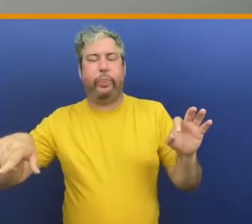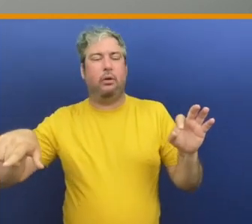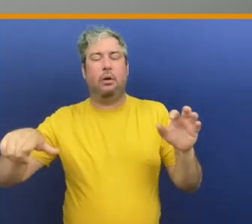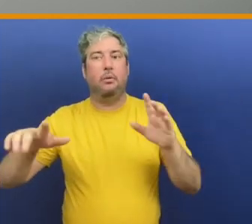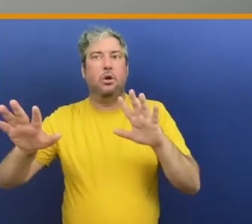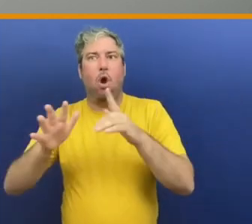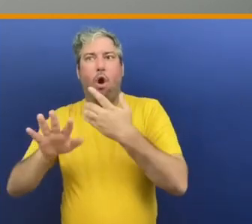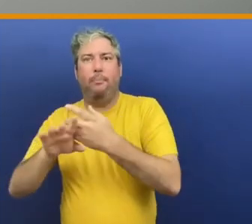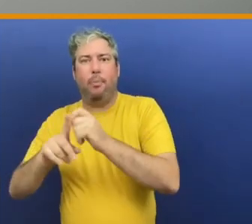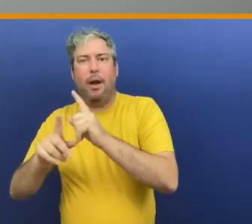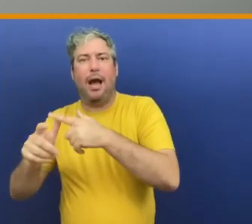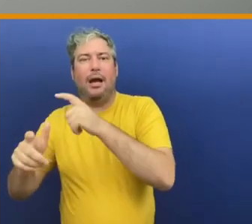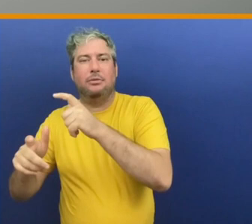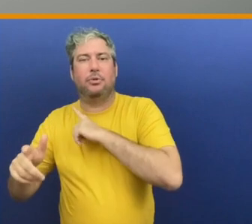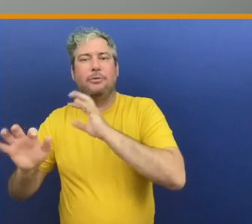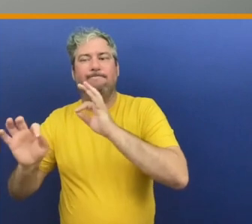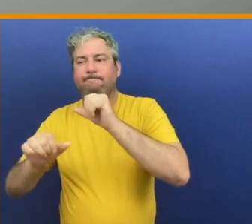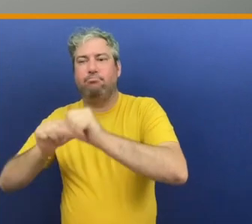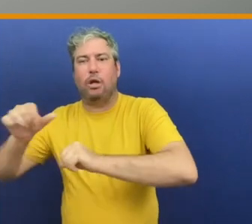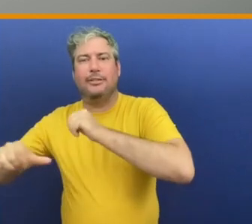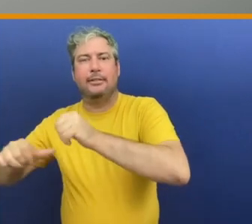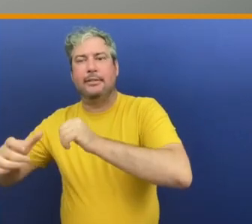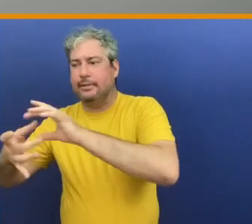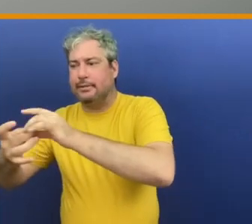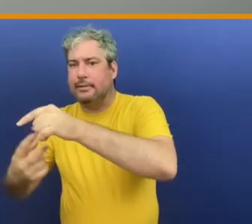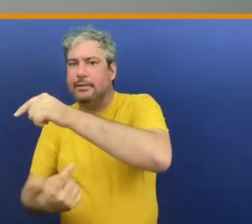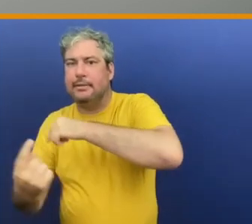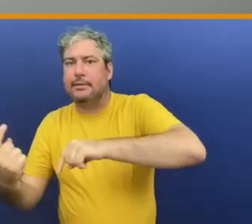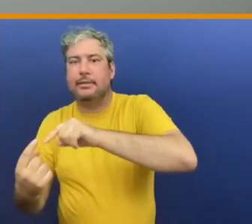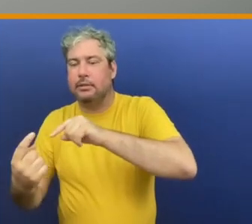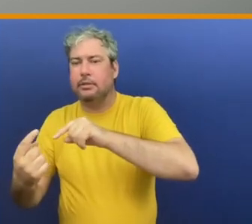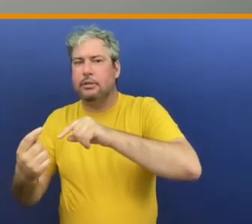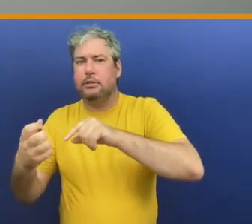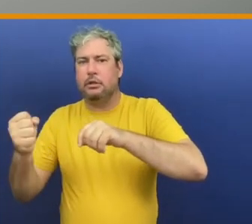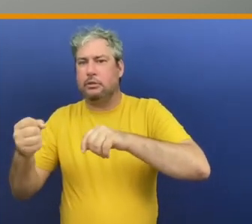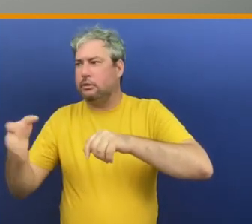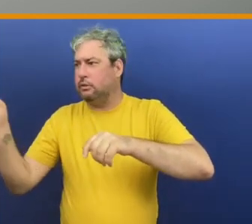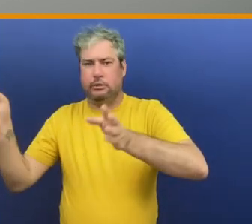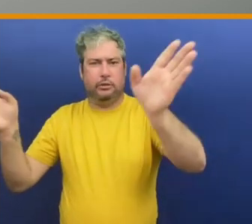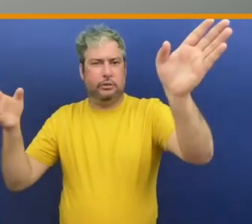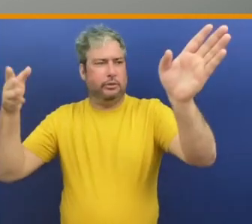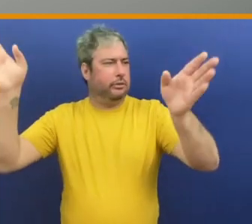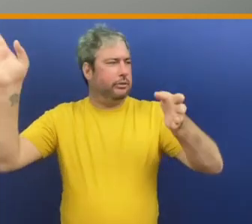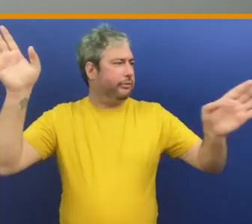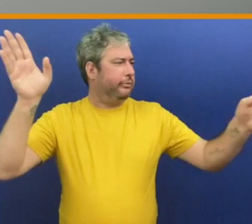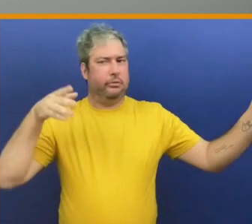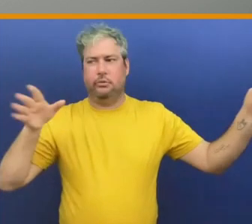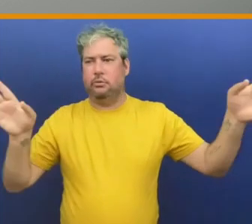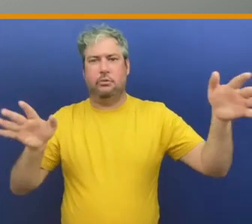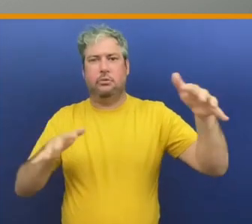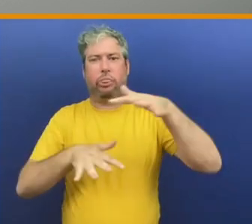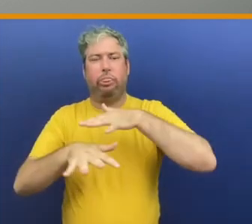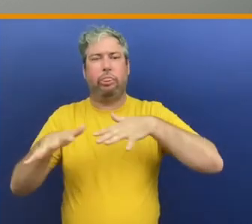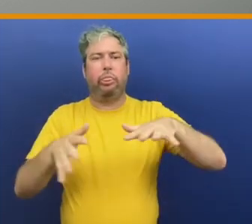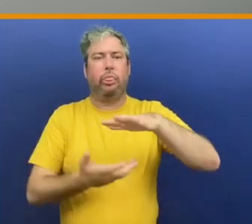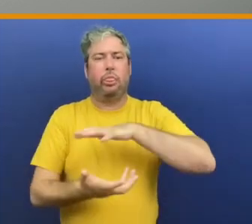if they go off-piste, it's really painful and complicated to deal with it. So very sensibly, having had a properly